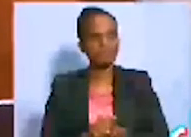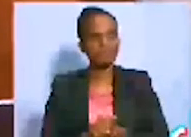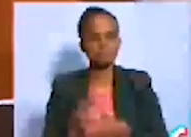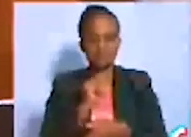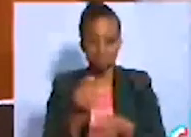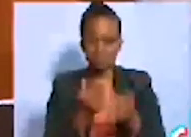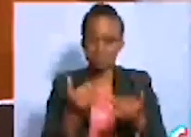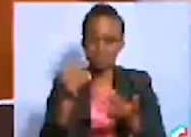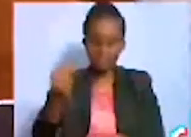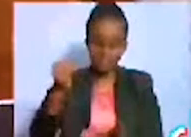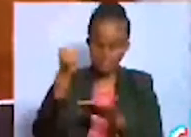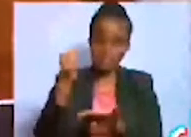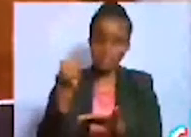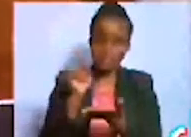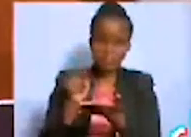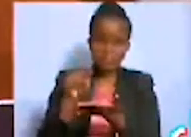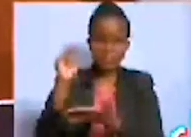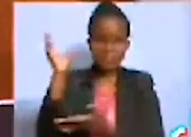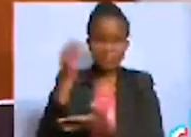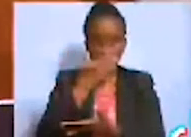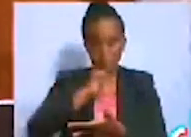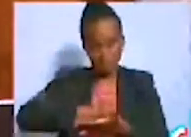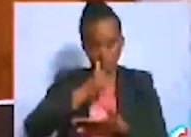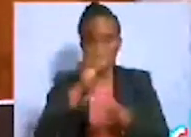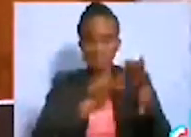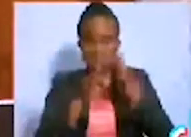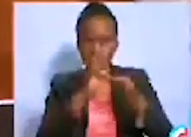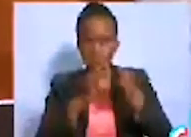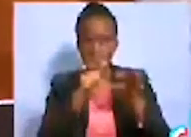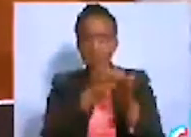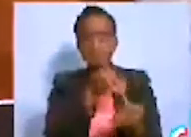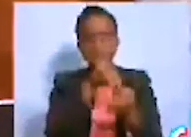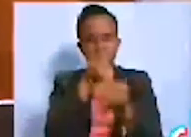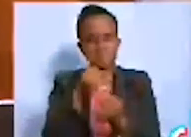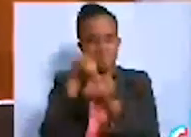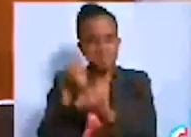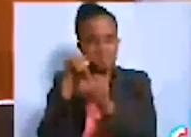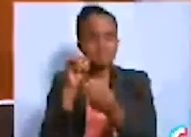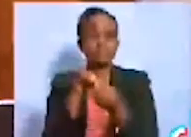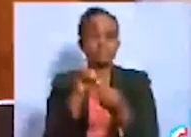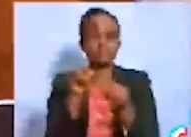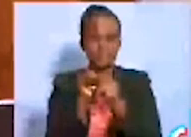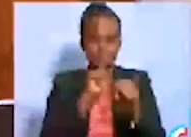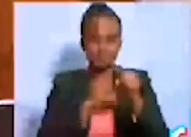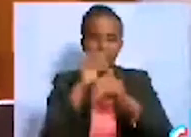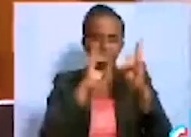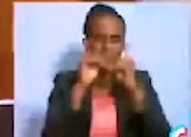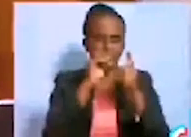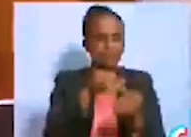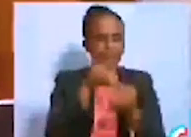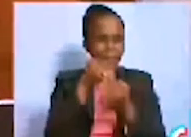As we interrogate the budget, we should be able to zero in into the specifics and debate